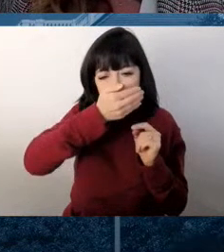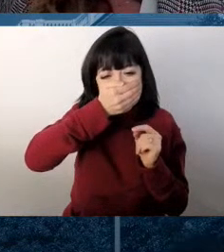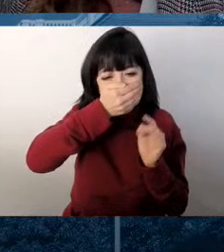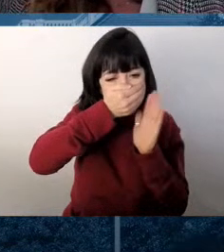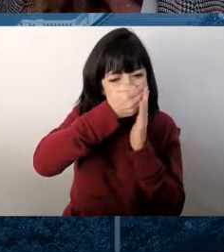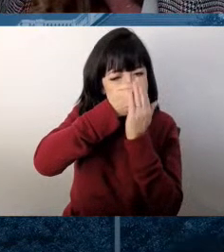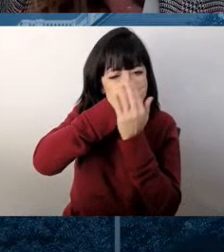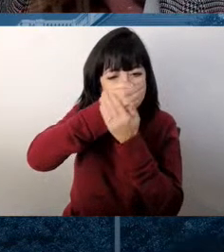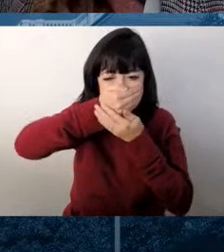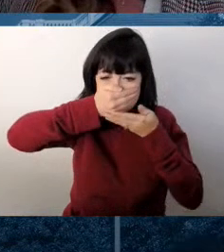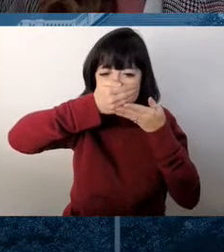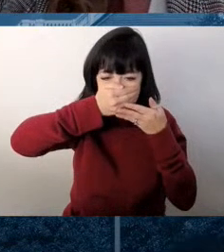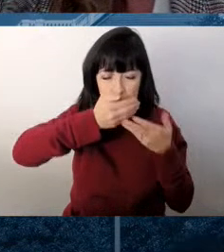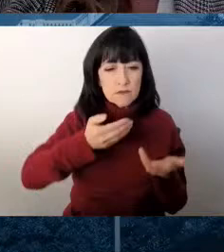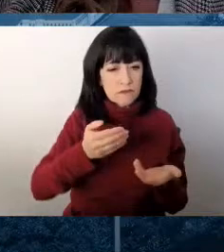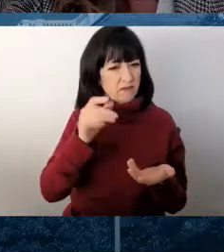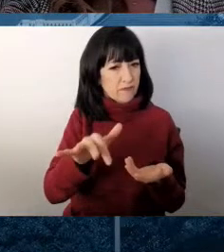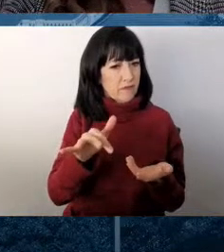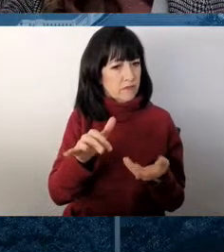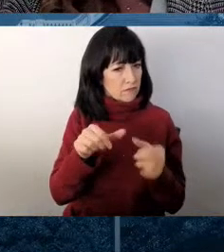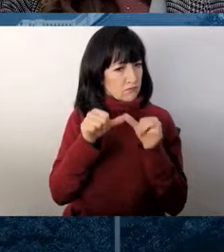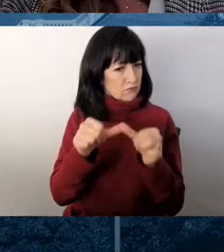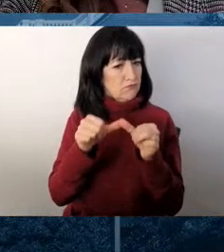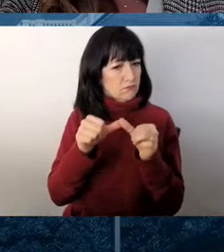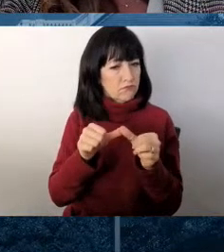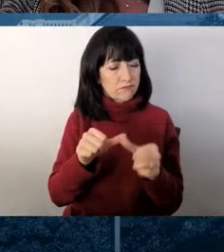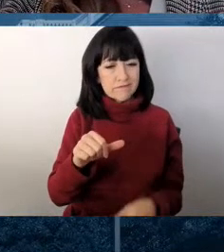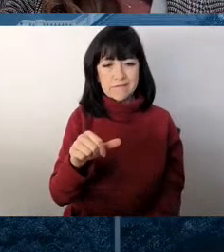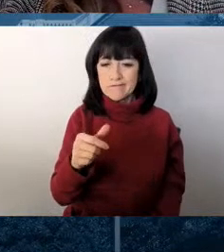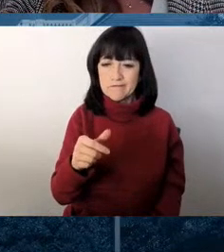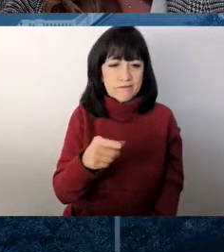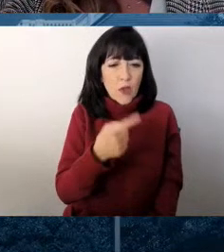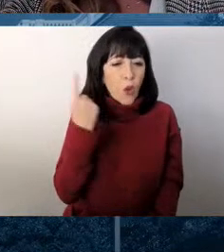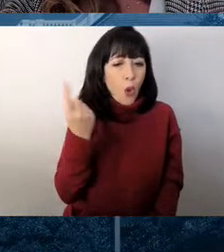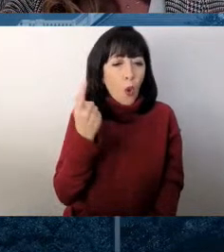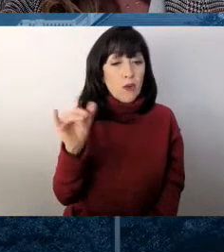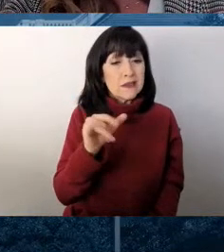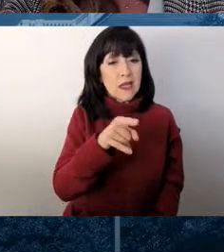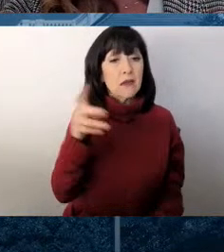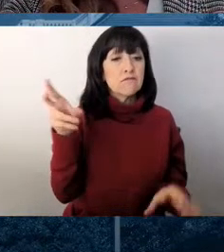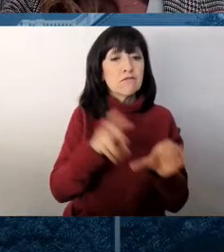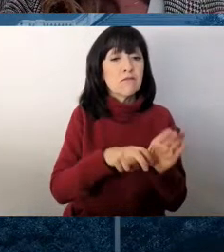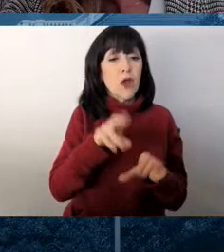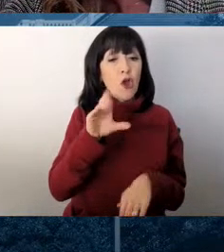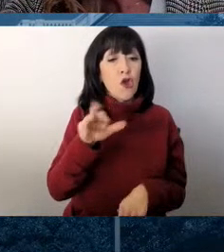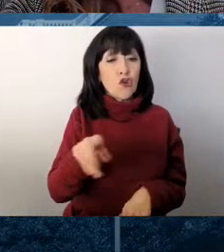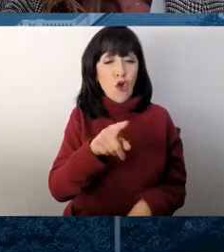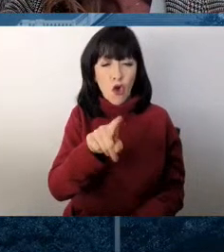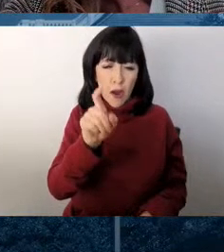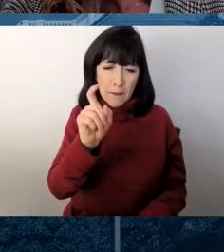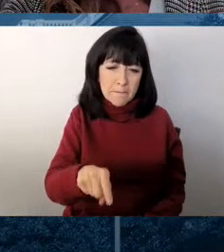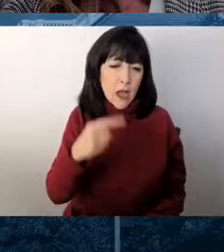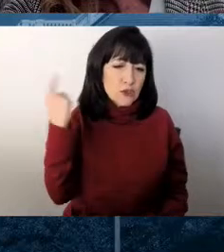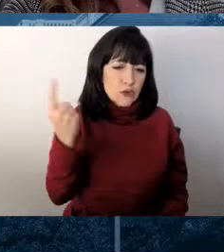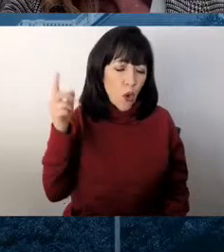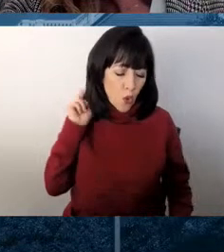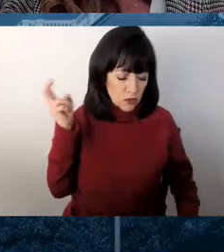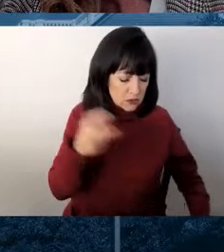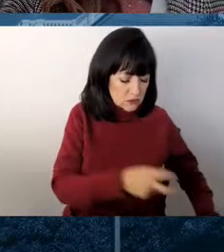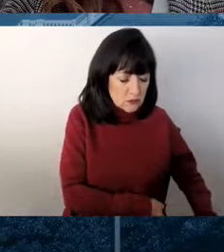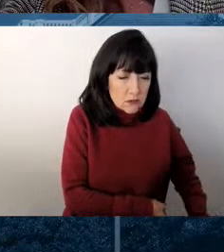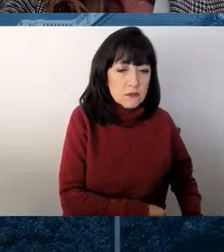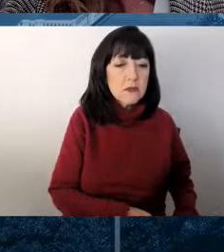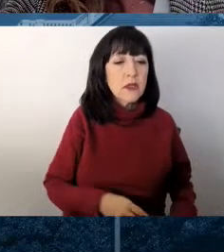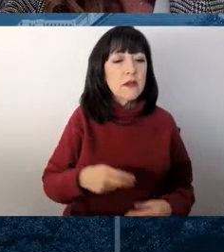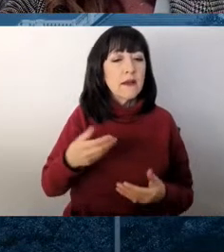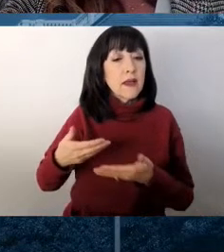at all times. Like a car seat, where the recommendation for the best car seat is about choosing the one that fits your child